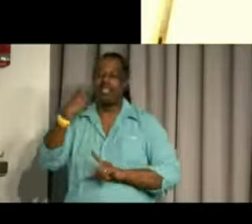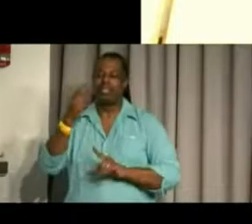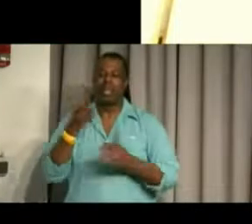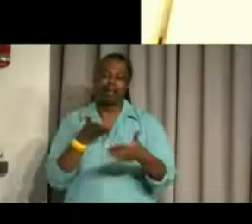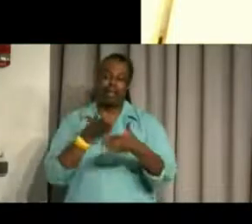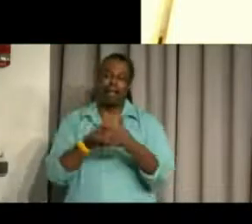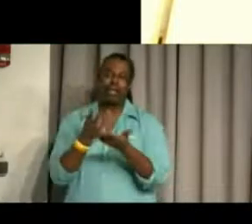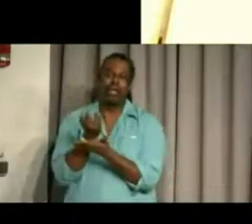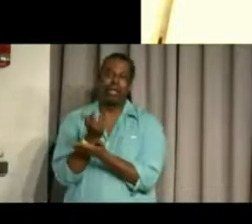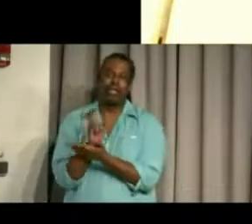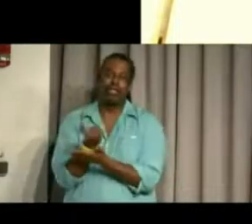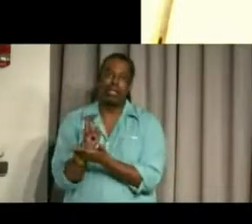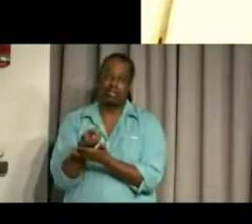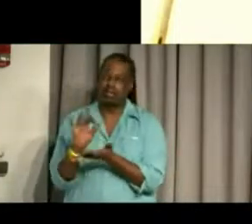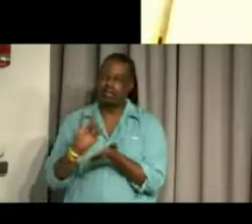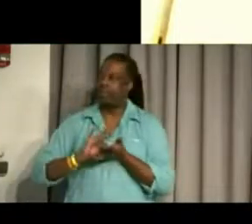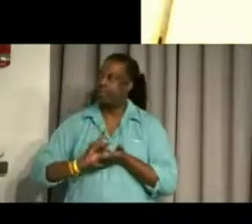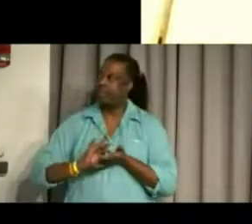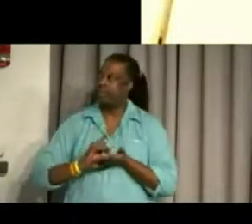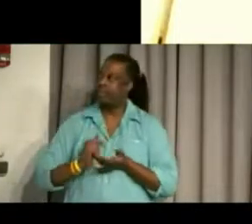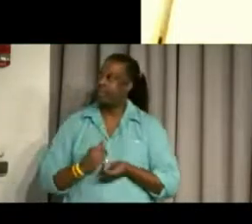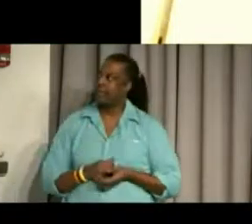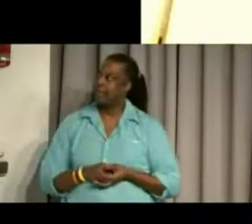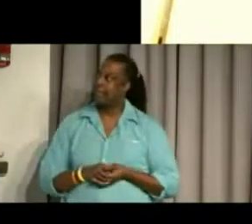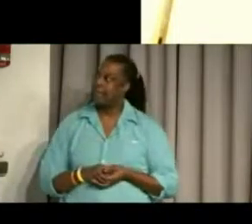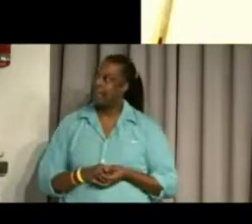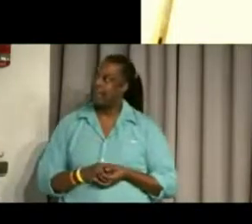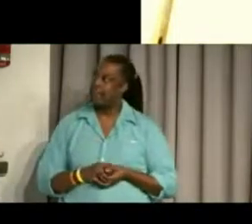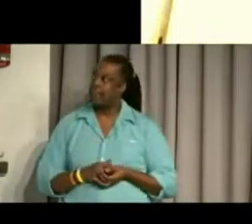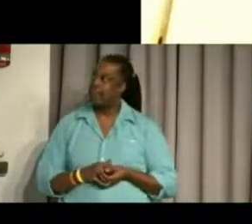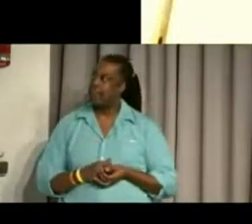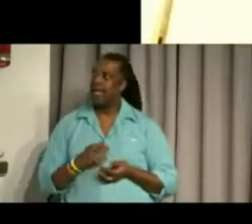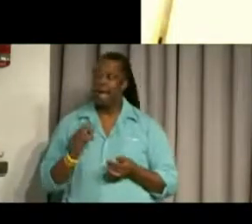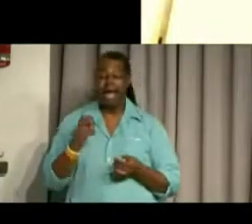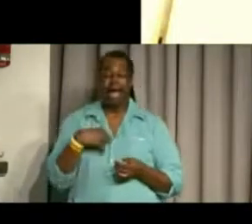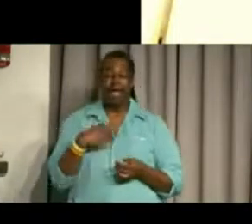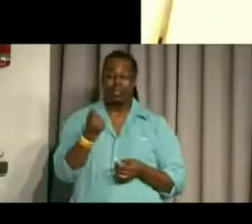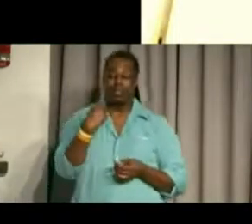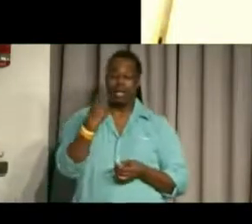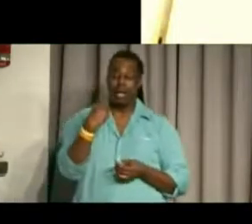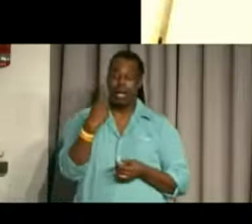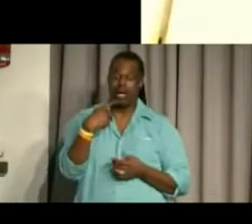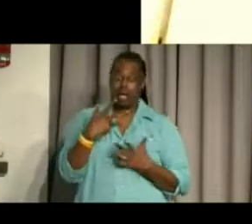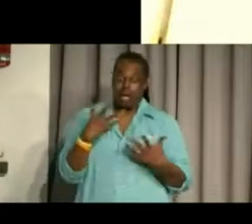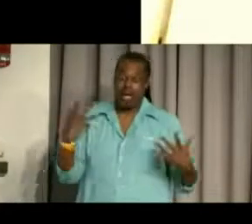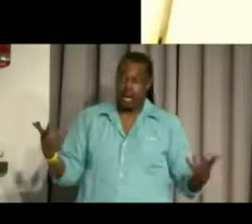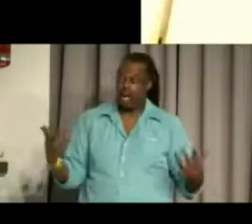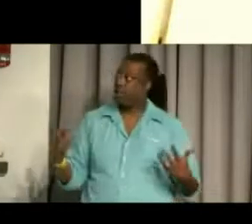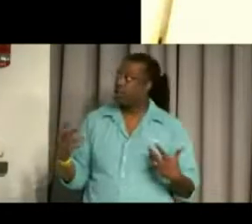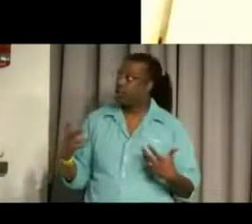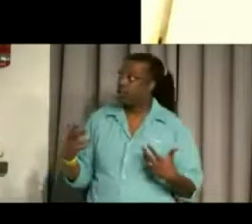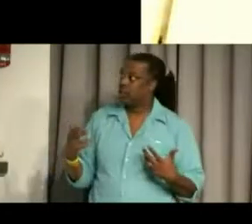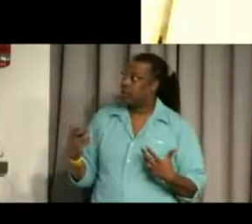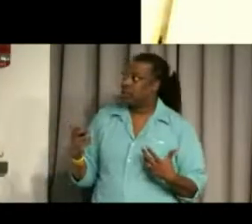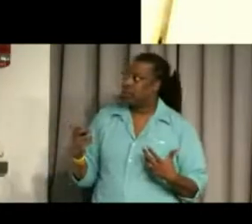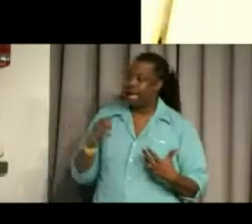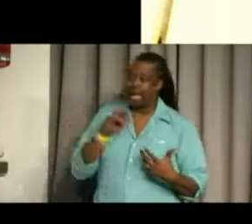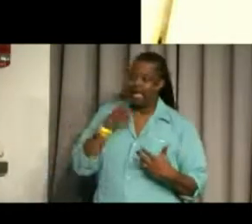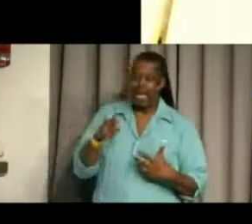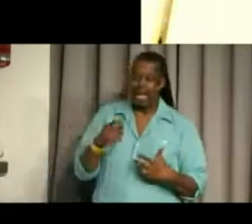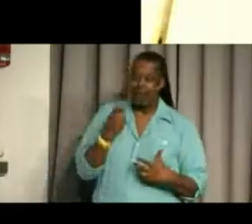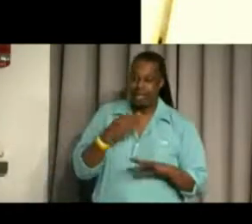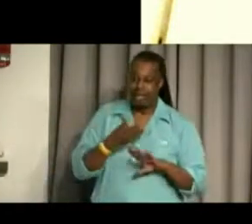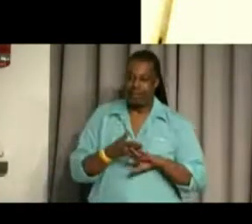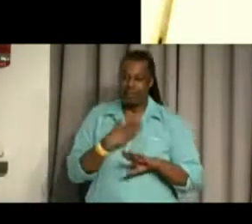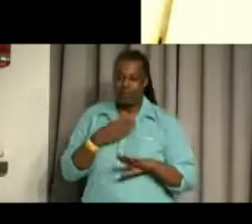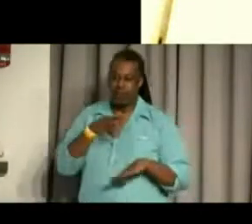medications. And, like I have to take a lot of pills that I didn't have to take, before the